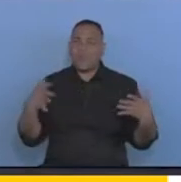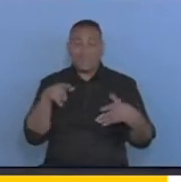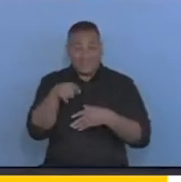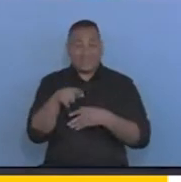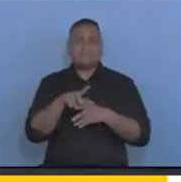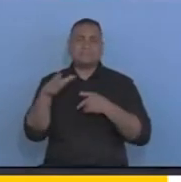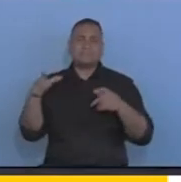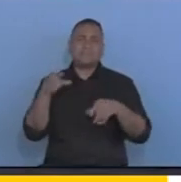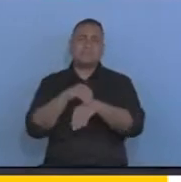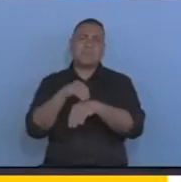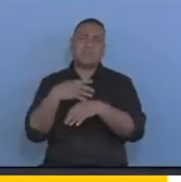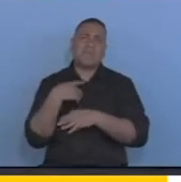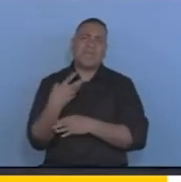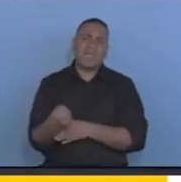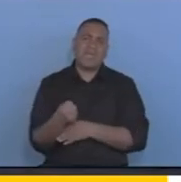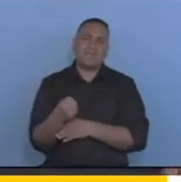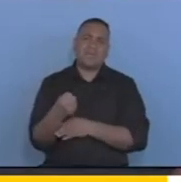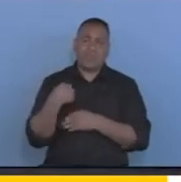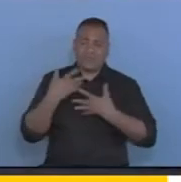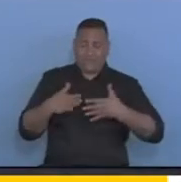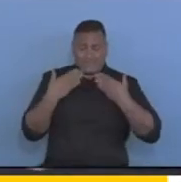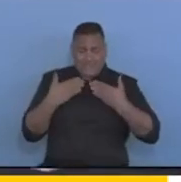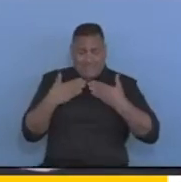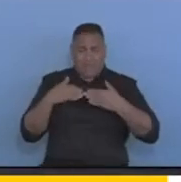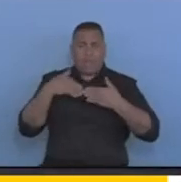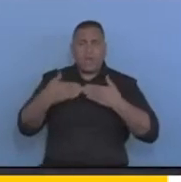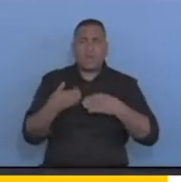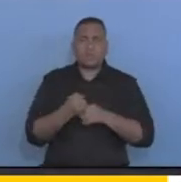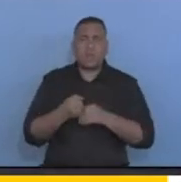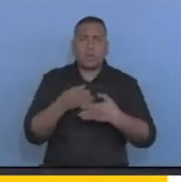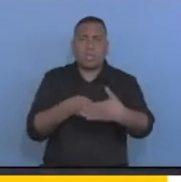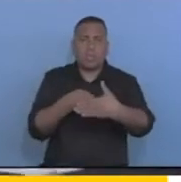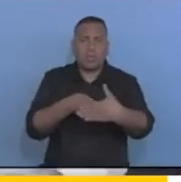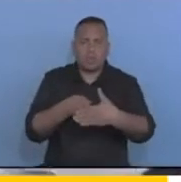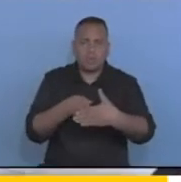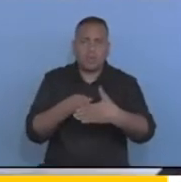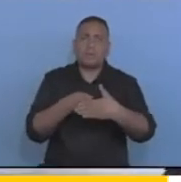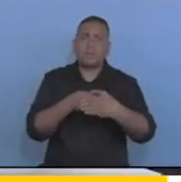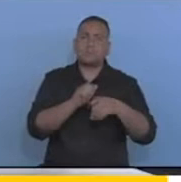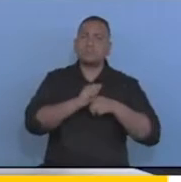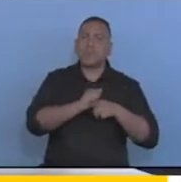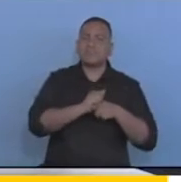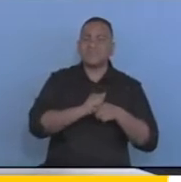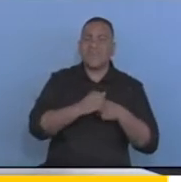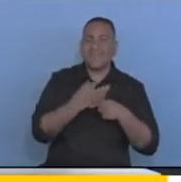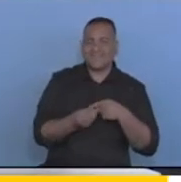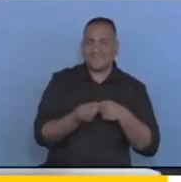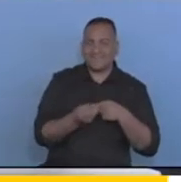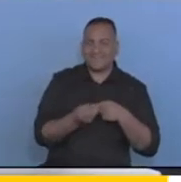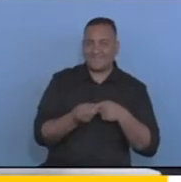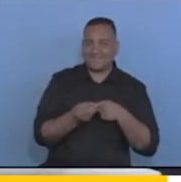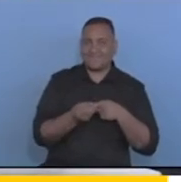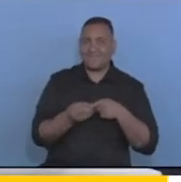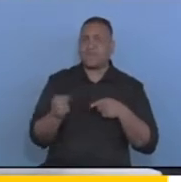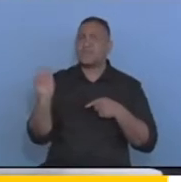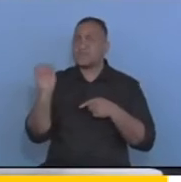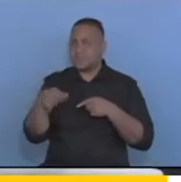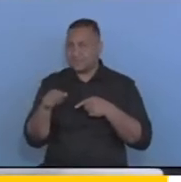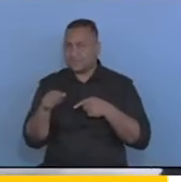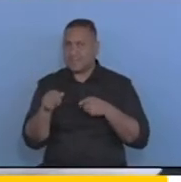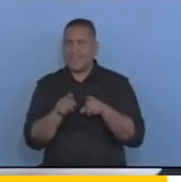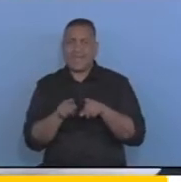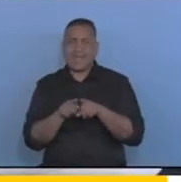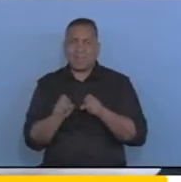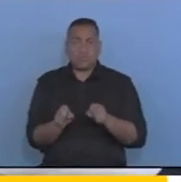us where we are now, I mean, this is as practical as practically gets. You know? Of course, of course. And the opportunities we